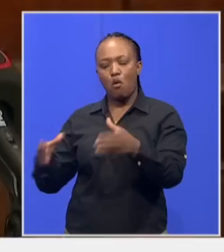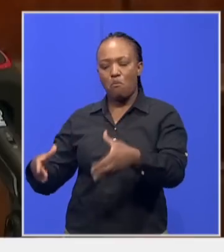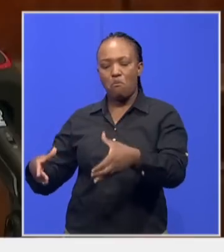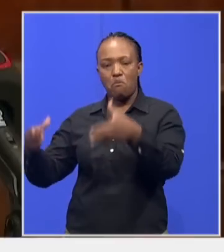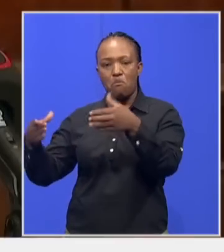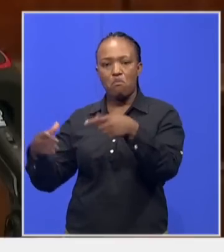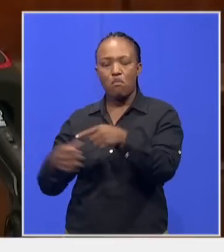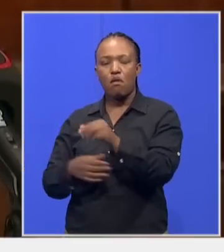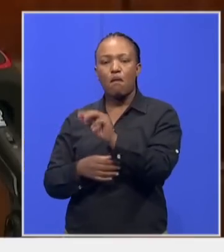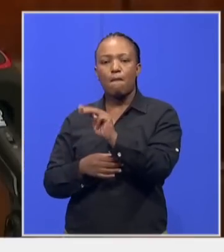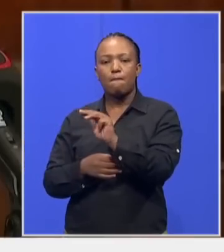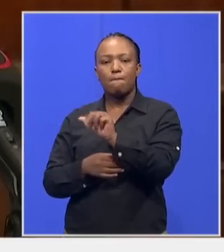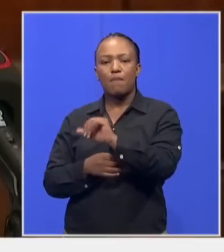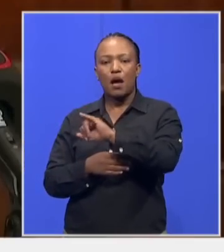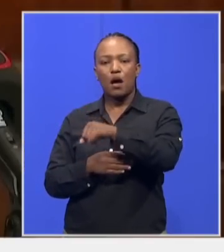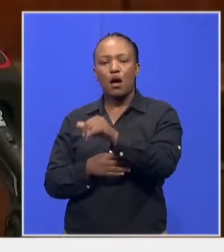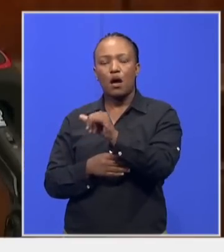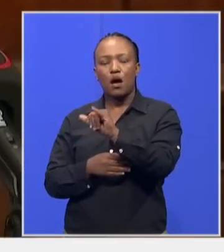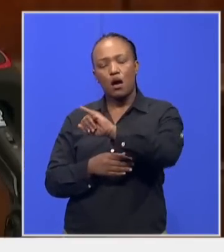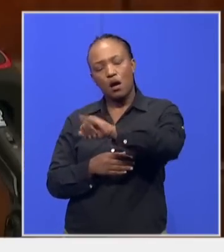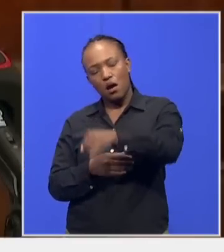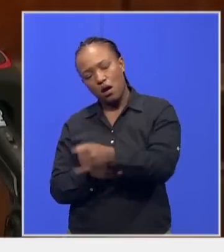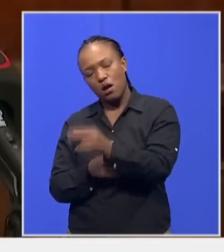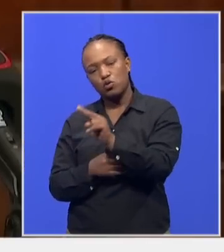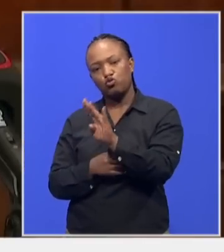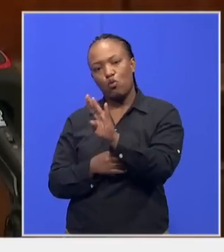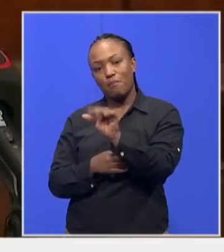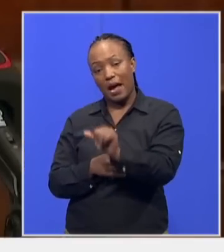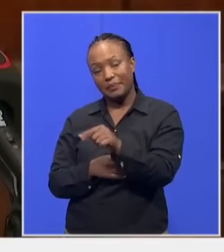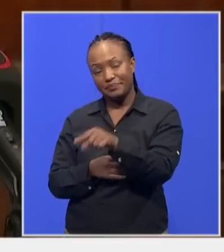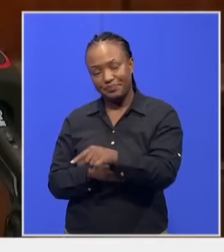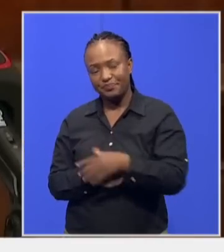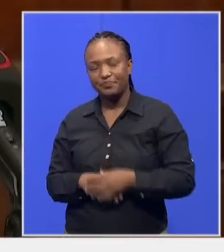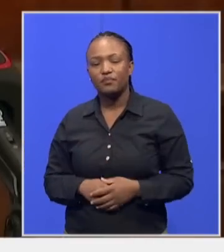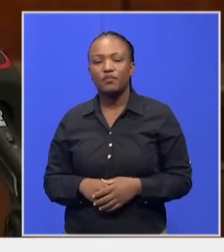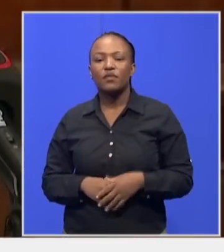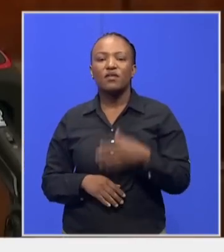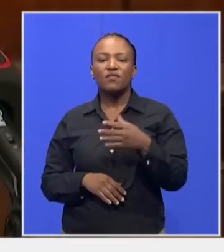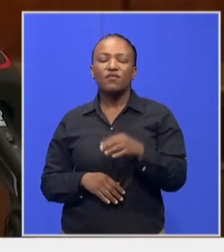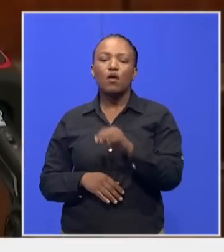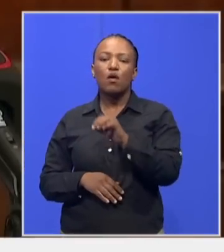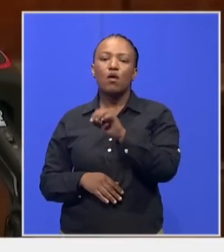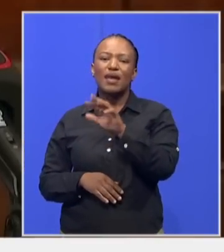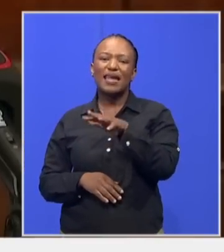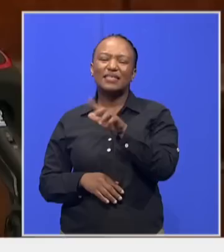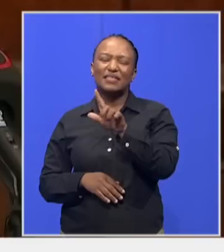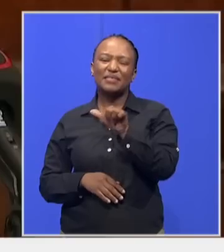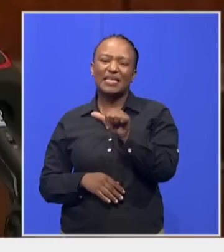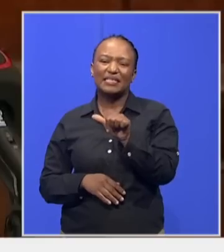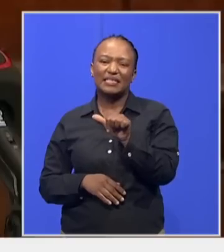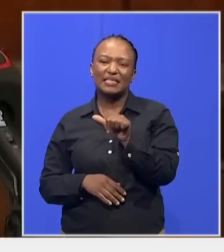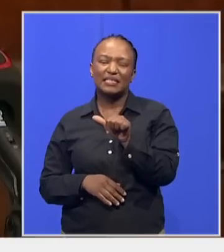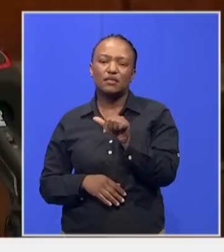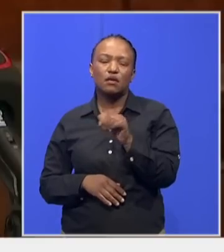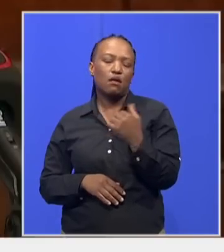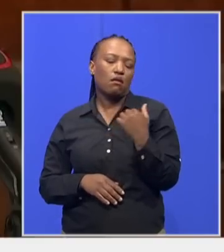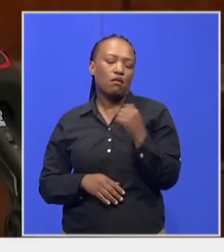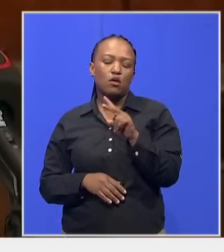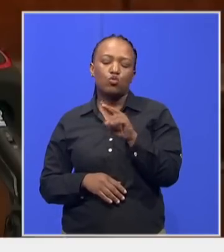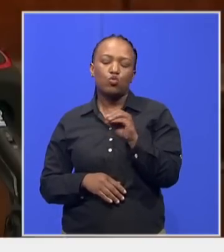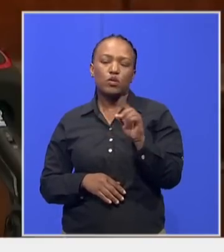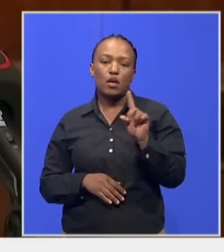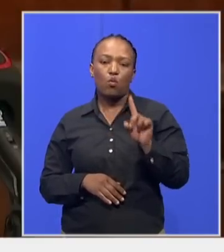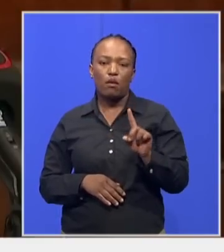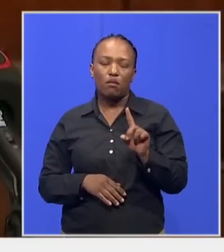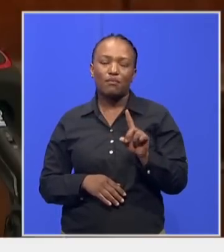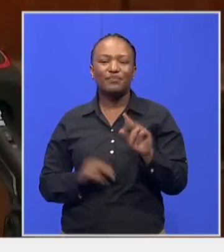commissioned in 1996. The last unit was commissioned in 2001. The energy availability